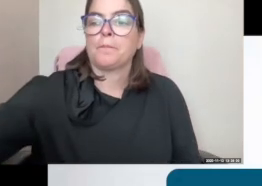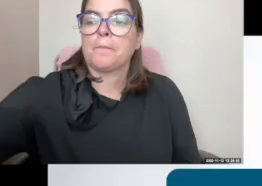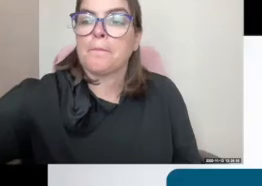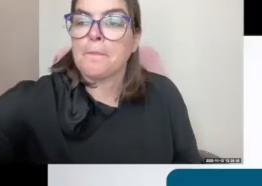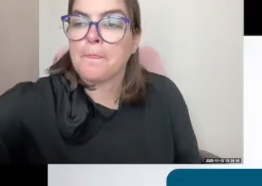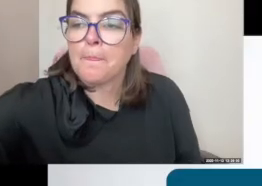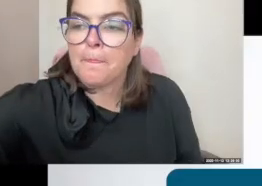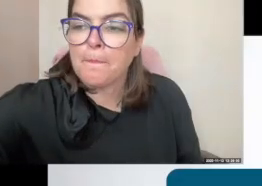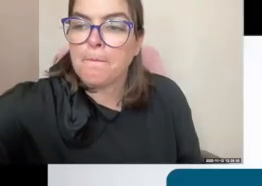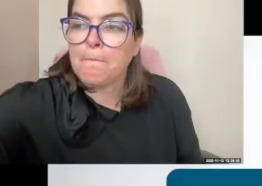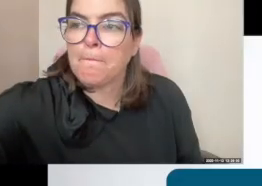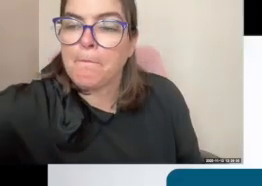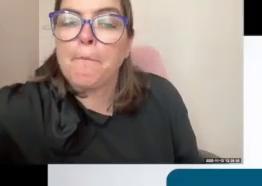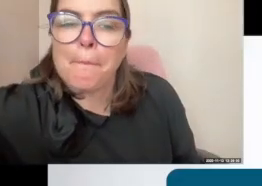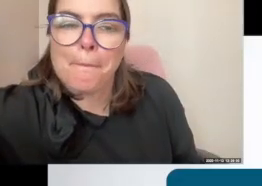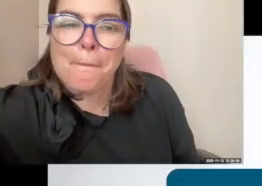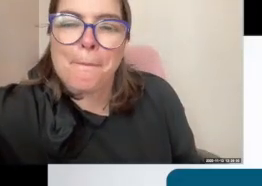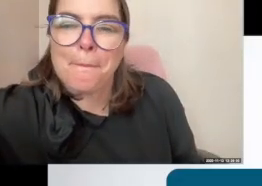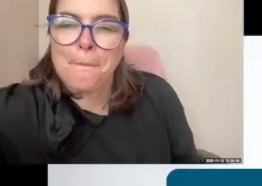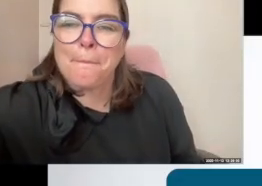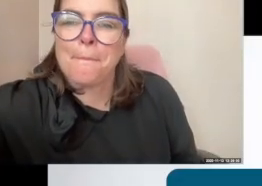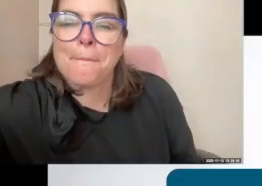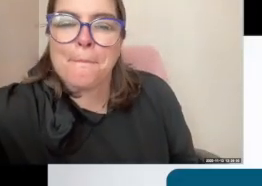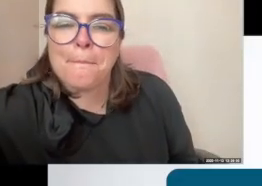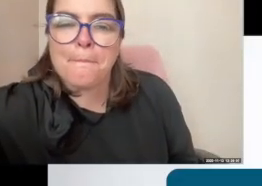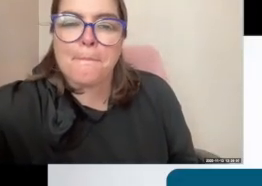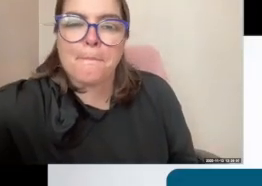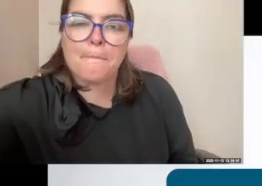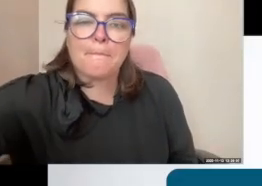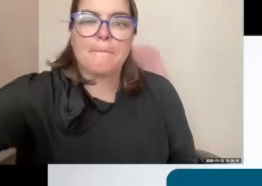other state and local agencies as well as industry and community partners.